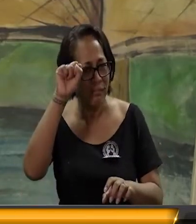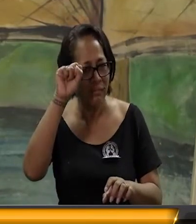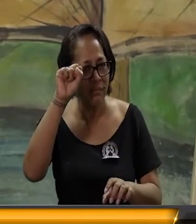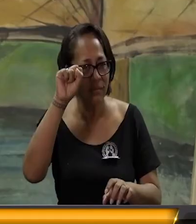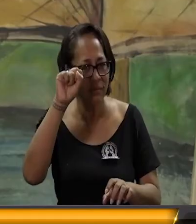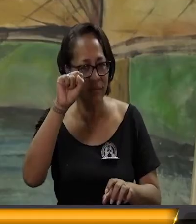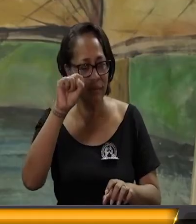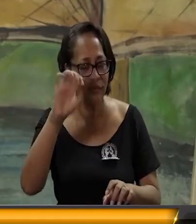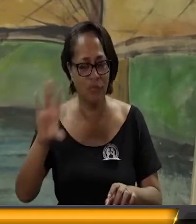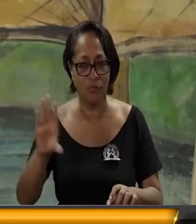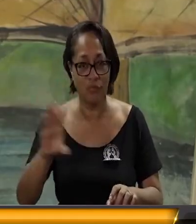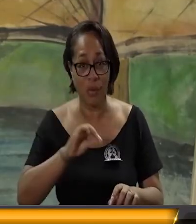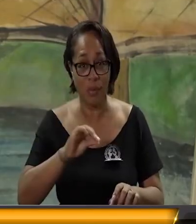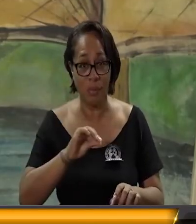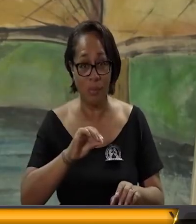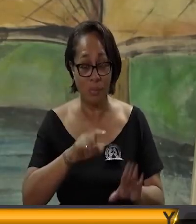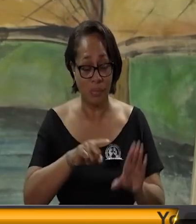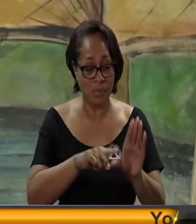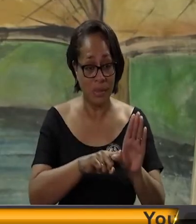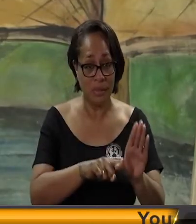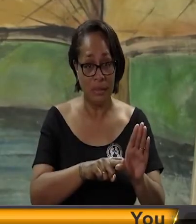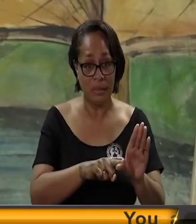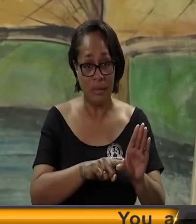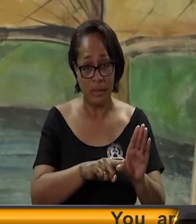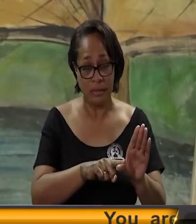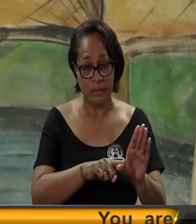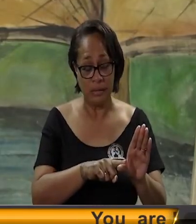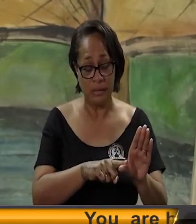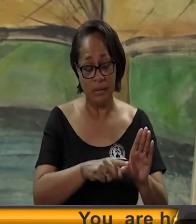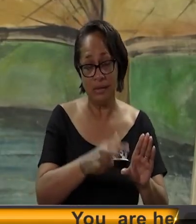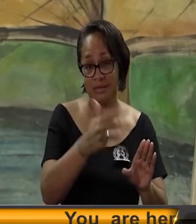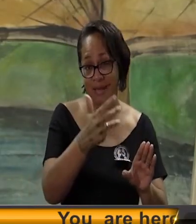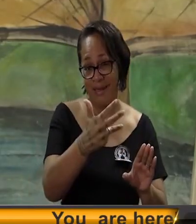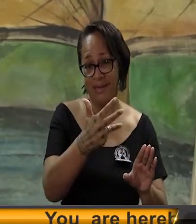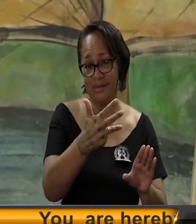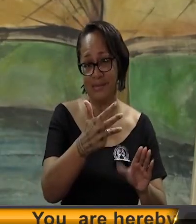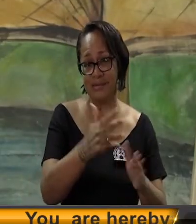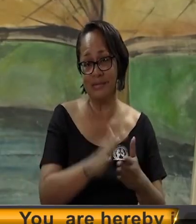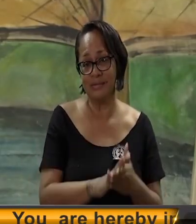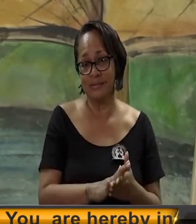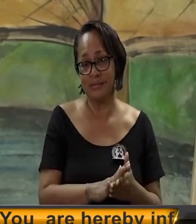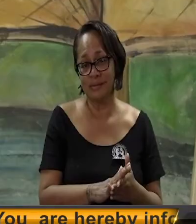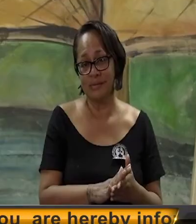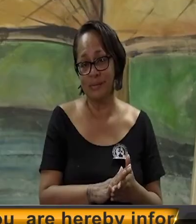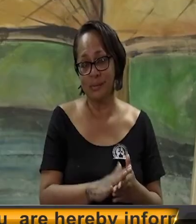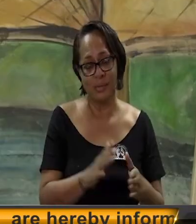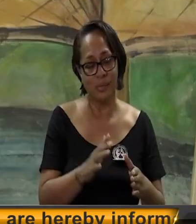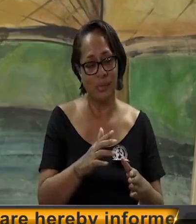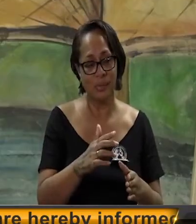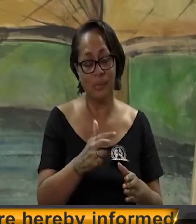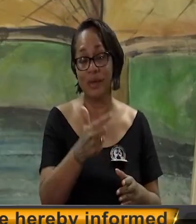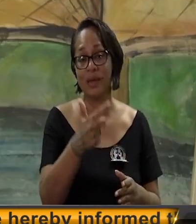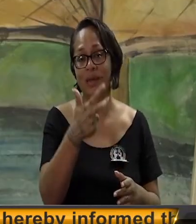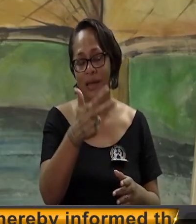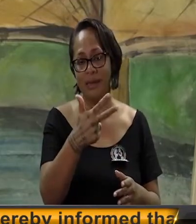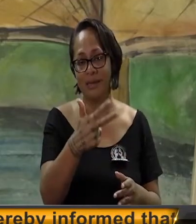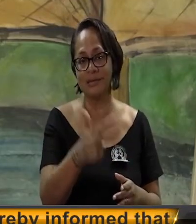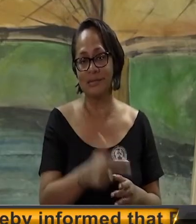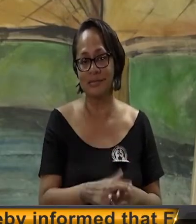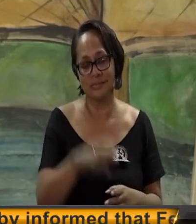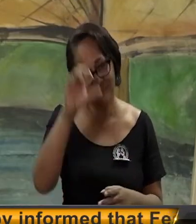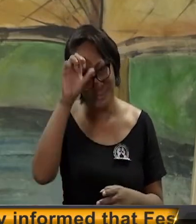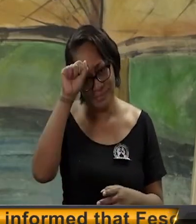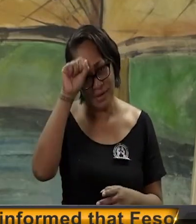9 and even lower level in year 8. So we're going to refresh